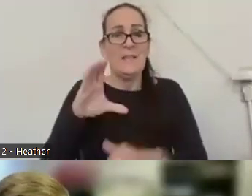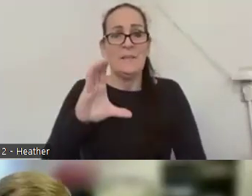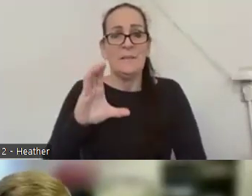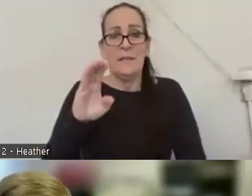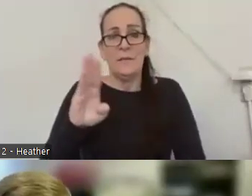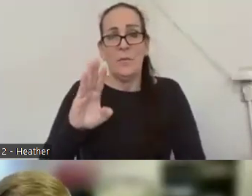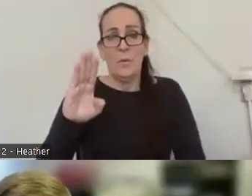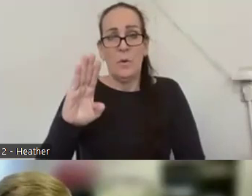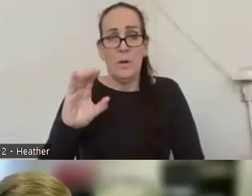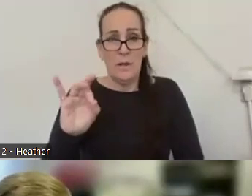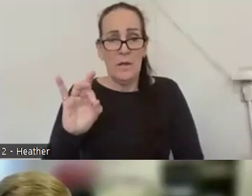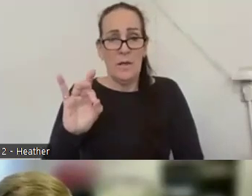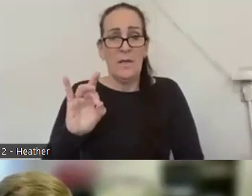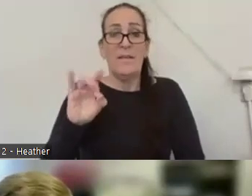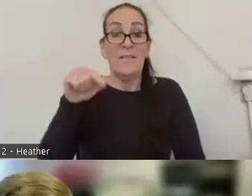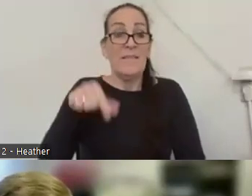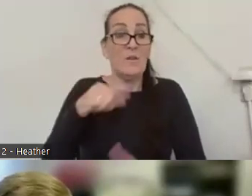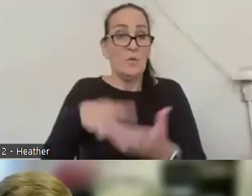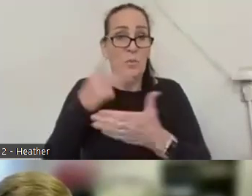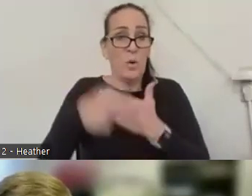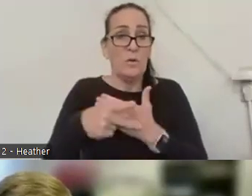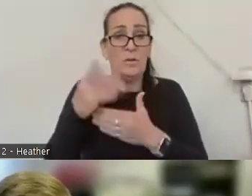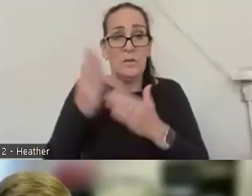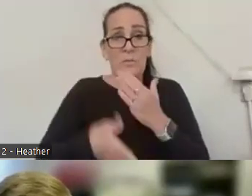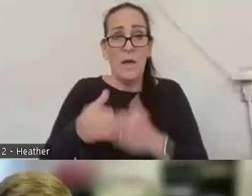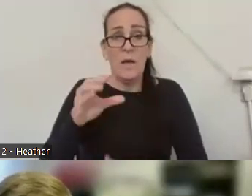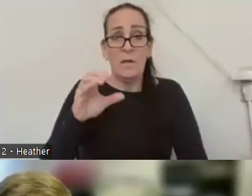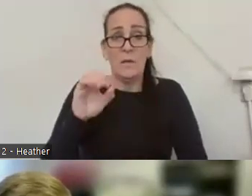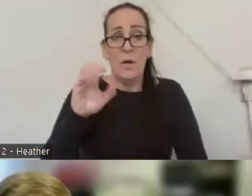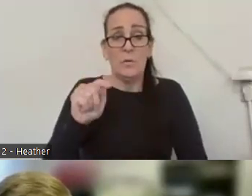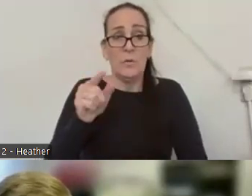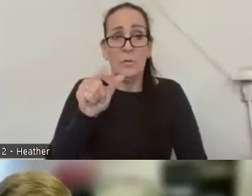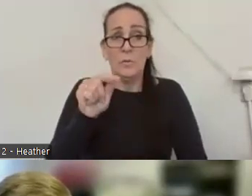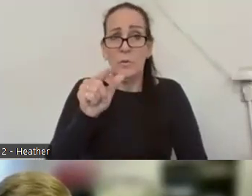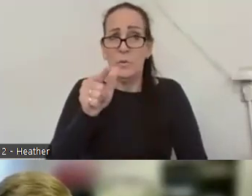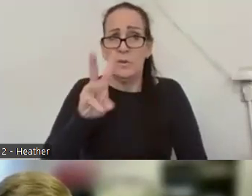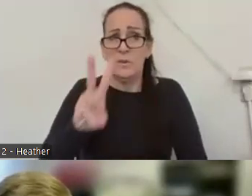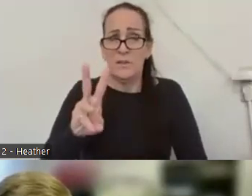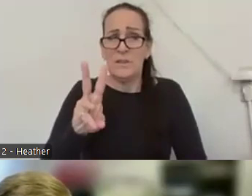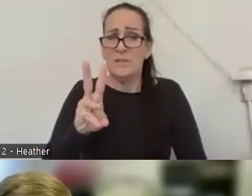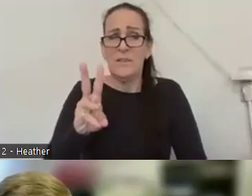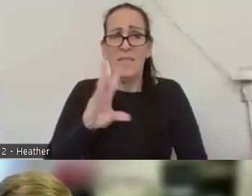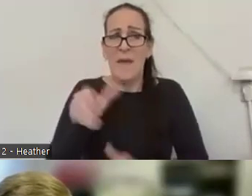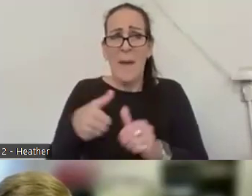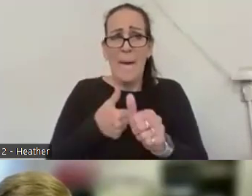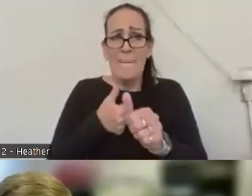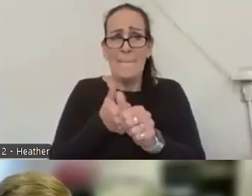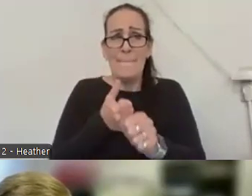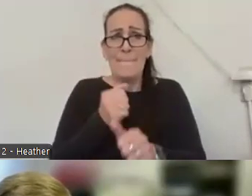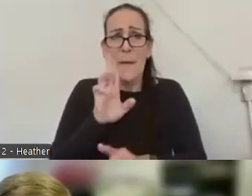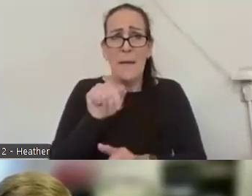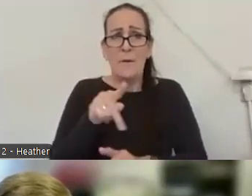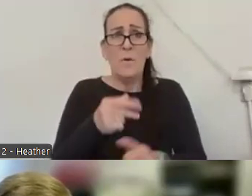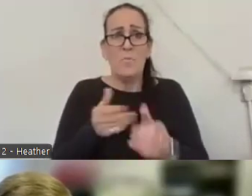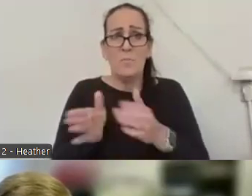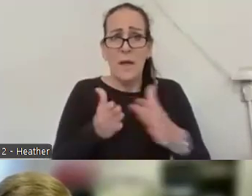2026. So I suppose there's no backup plan to continue that thereafter, because there may be lack of